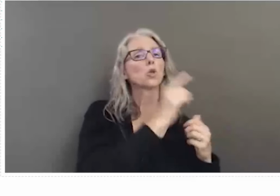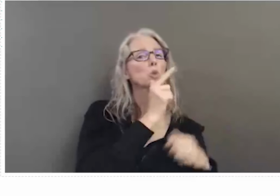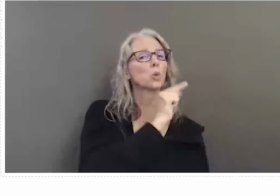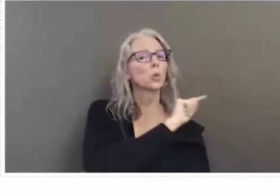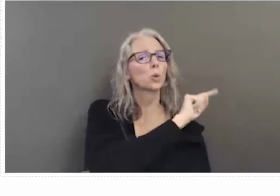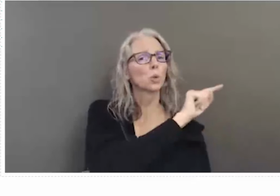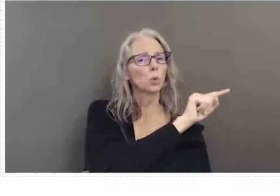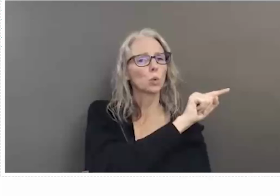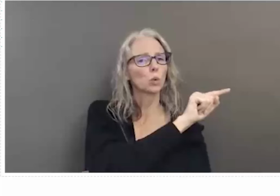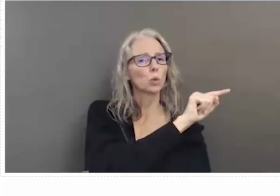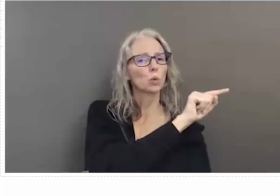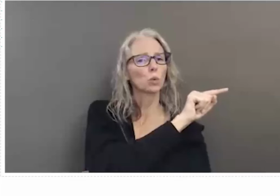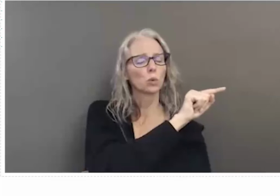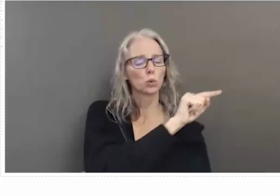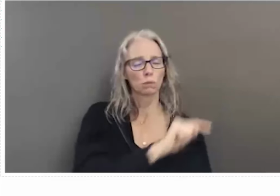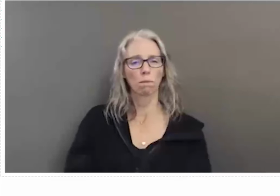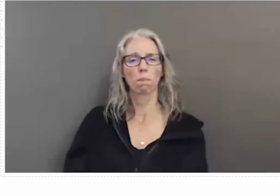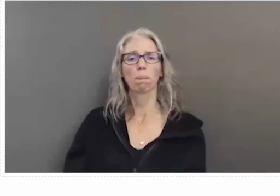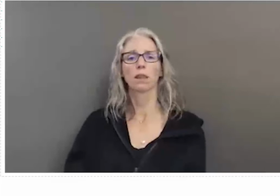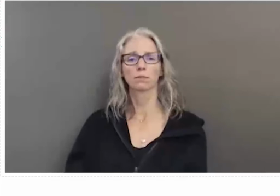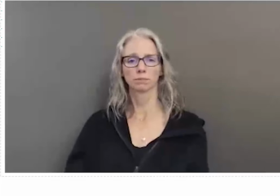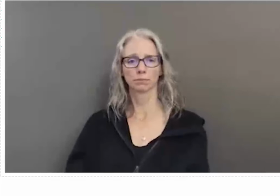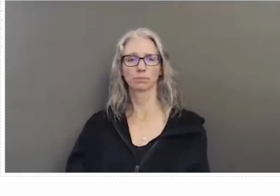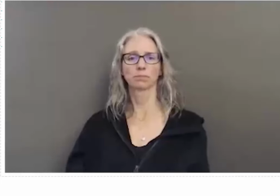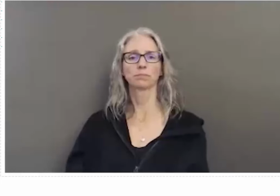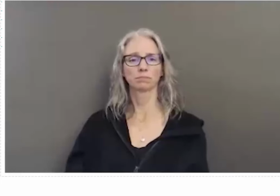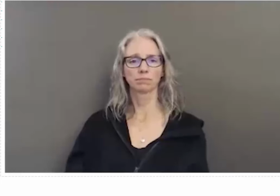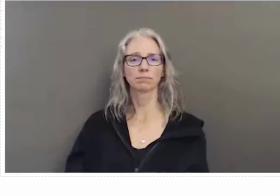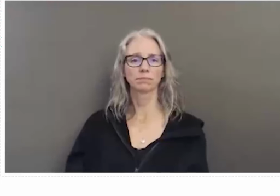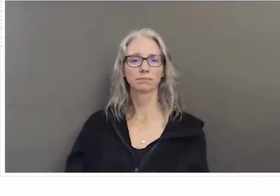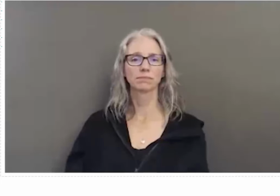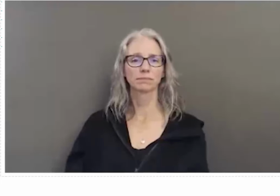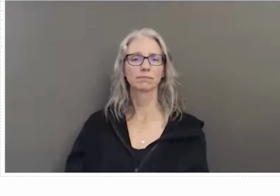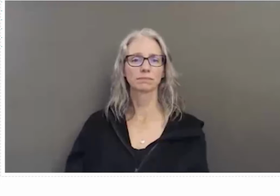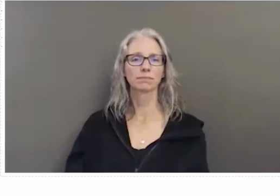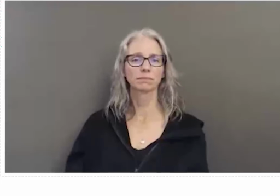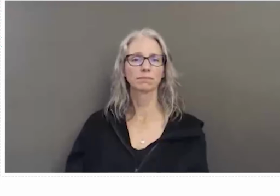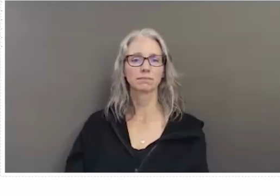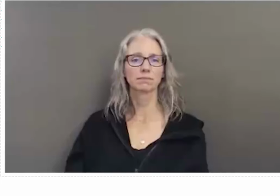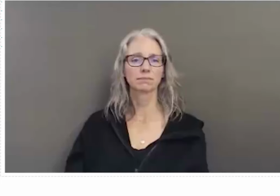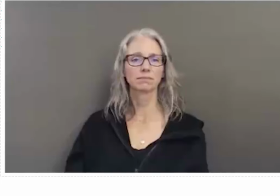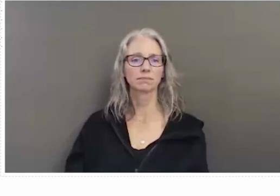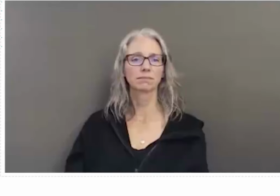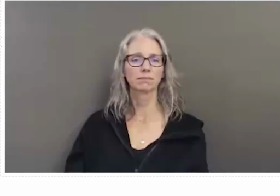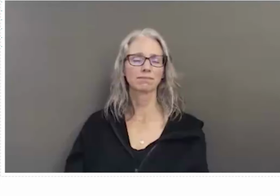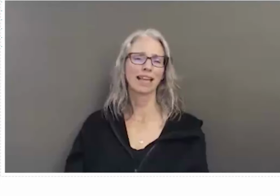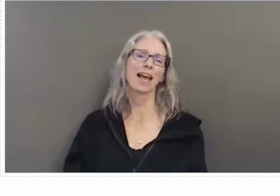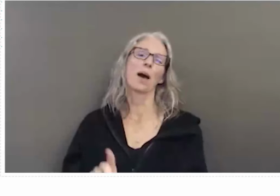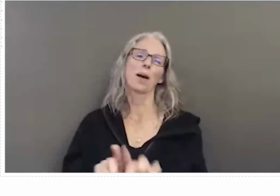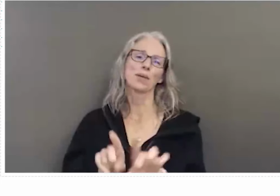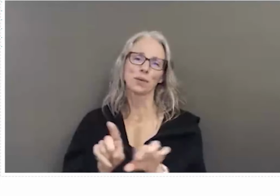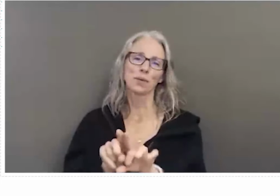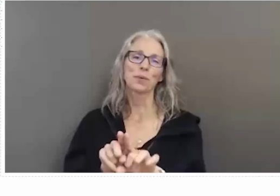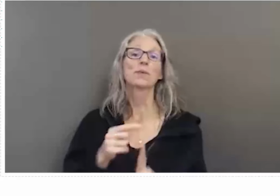also VACT has been a client with TD, like the bank, for a long time. So